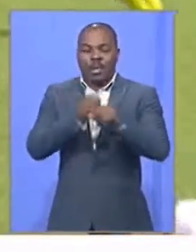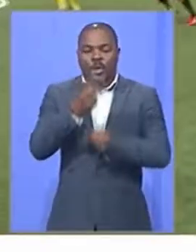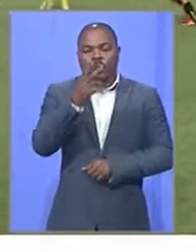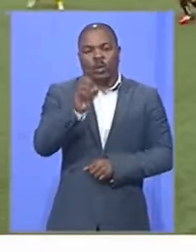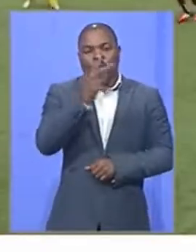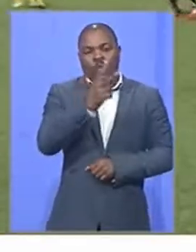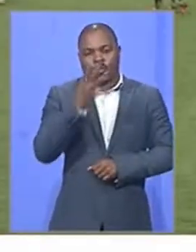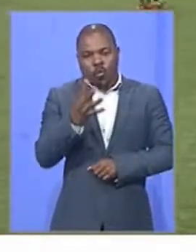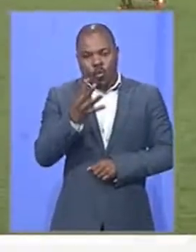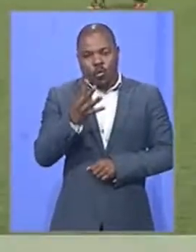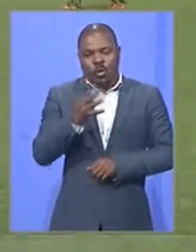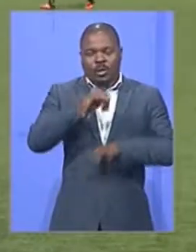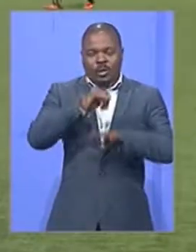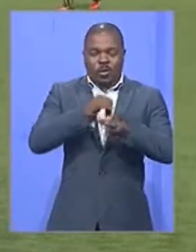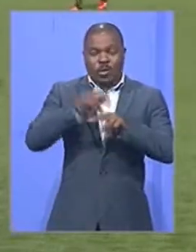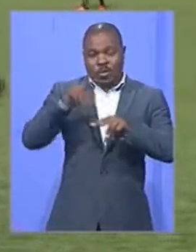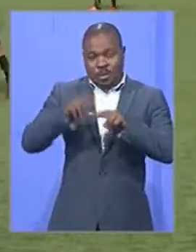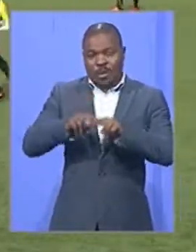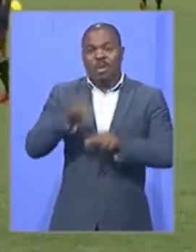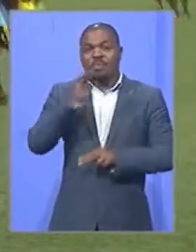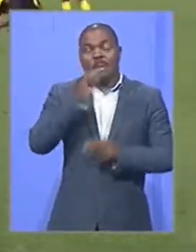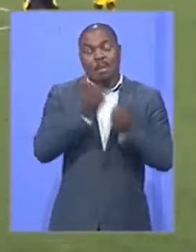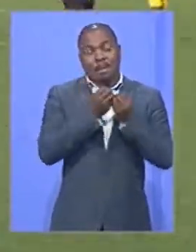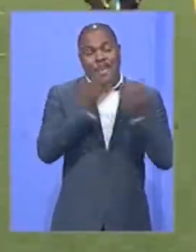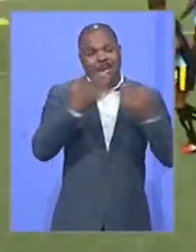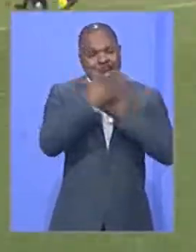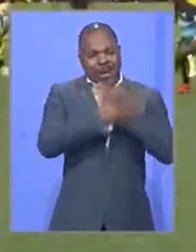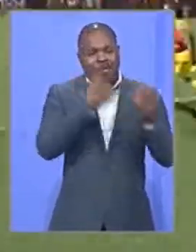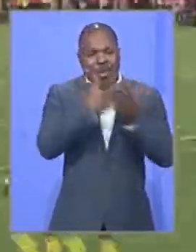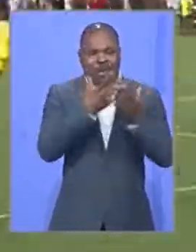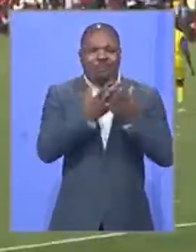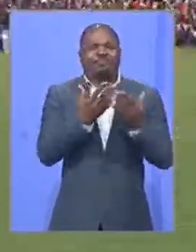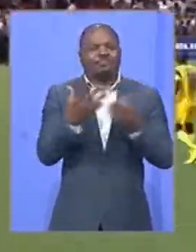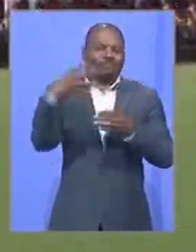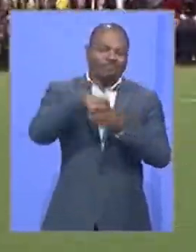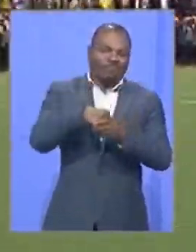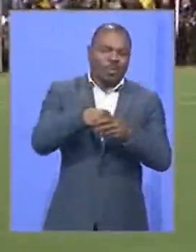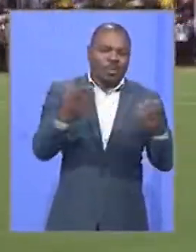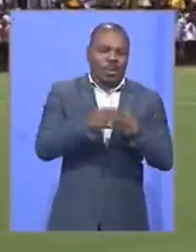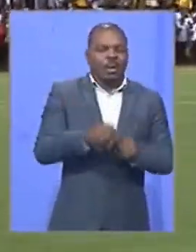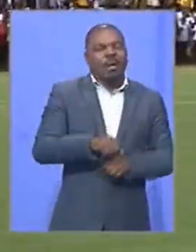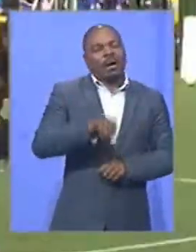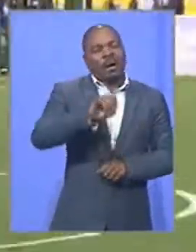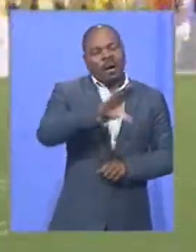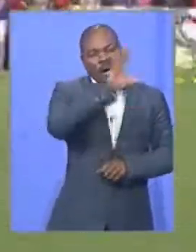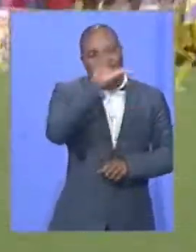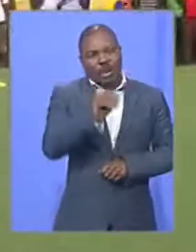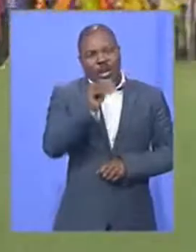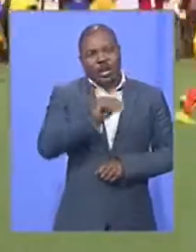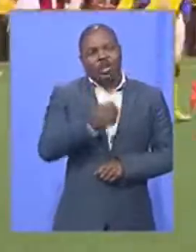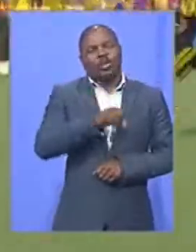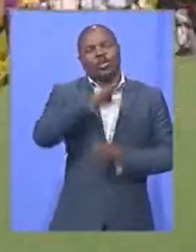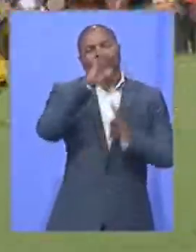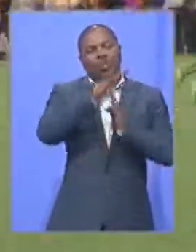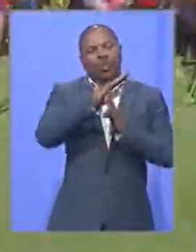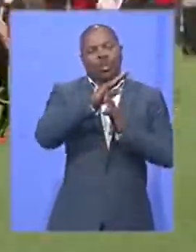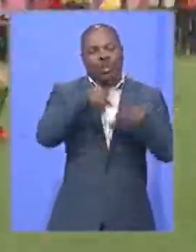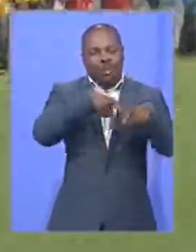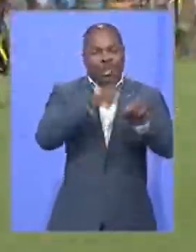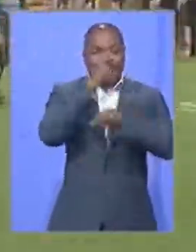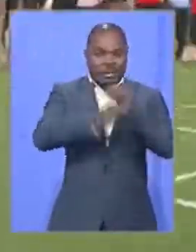2024. Sena se tla fa ina tse ngata monyetla o ba le kabelo dipapading tsa CAF African Super League tse tlang ho bapalwa selemong se tlang